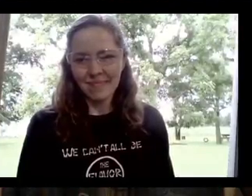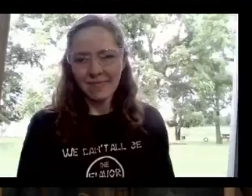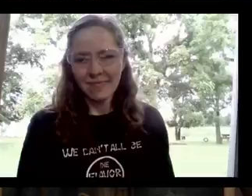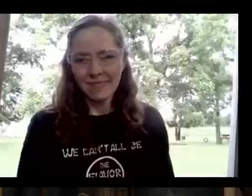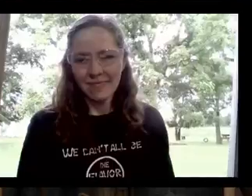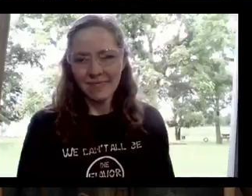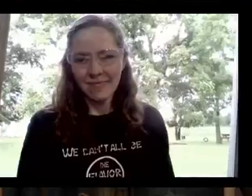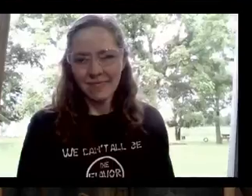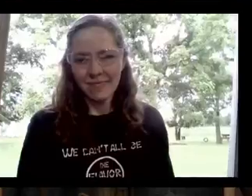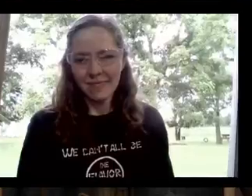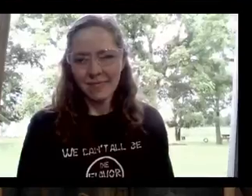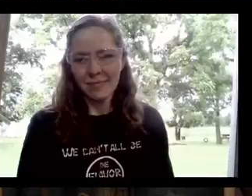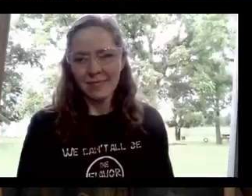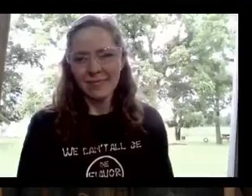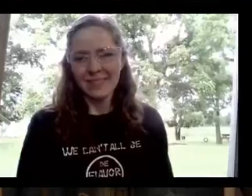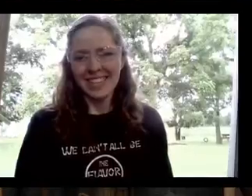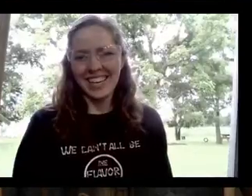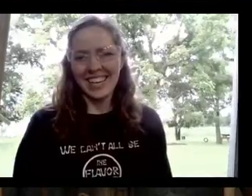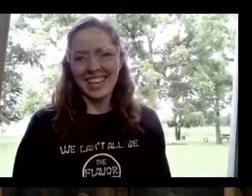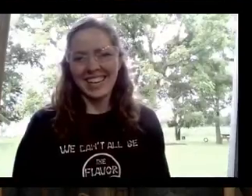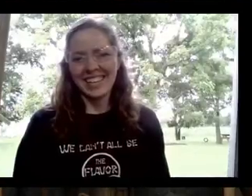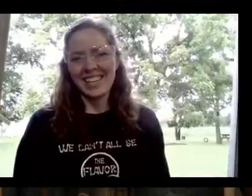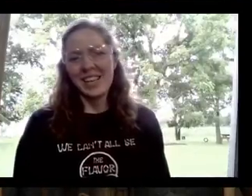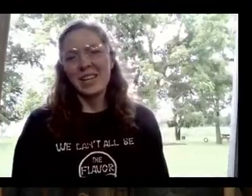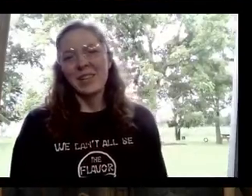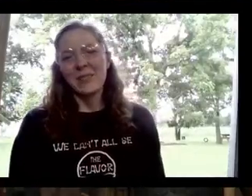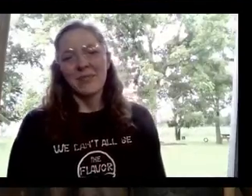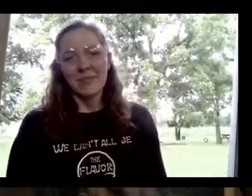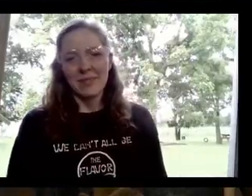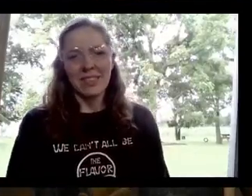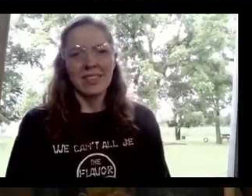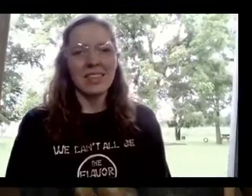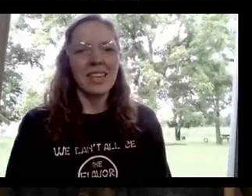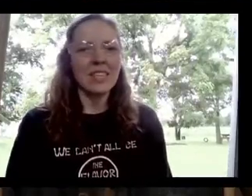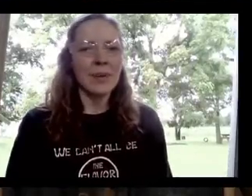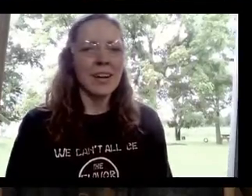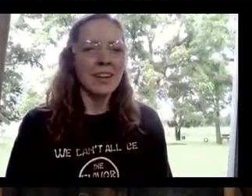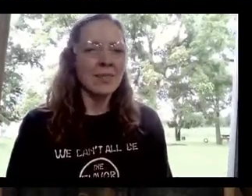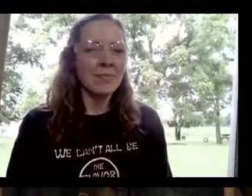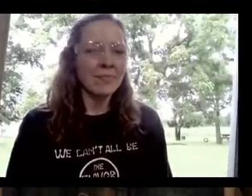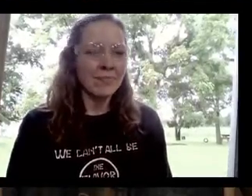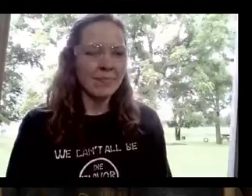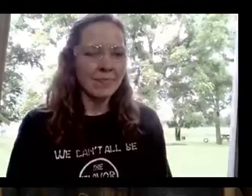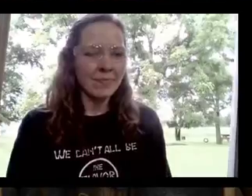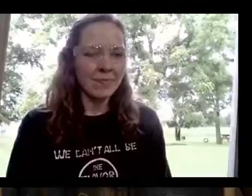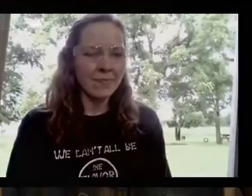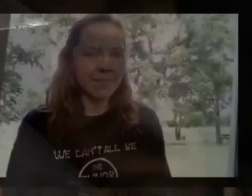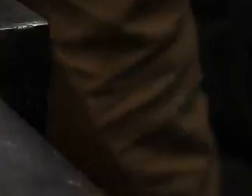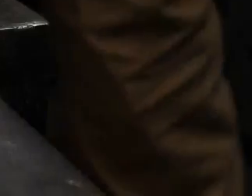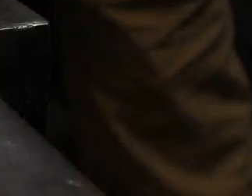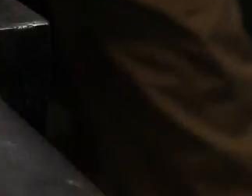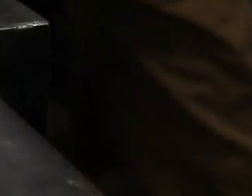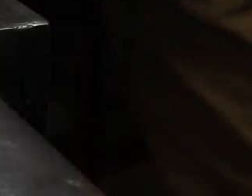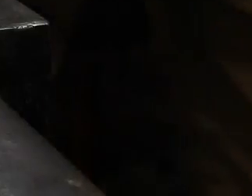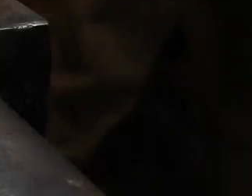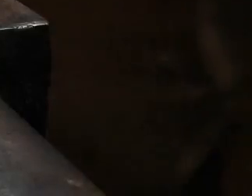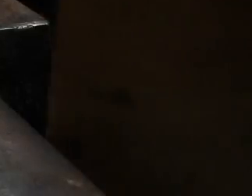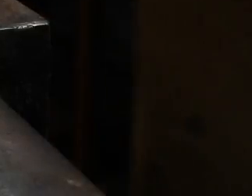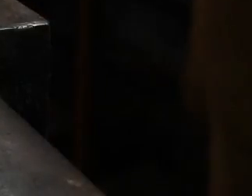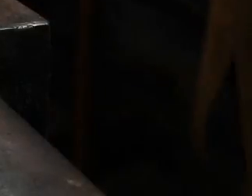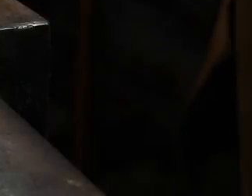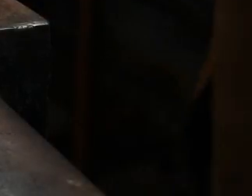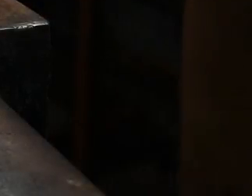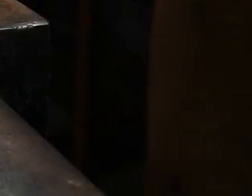He was the guy who made you all jealous. All right, we ready to go to the anvil? Yes, we are. Okay, good? Yep. All right, ready?